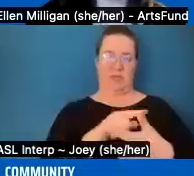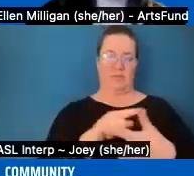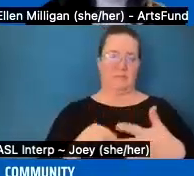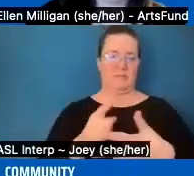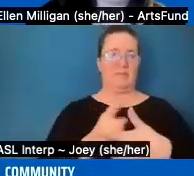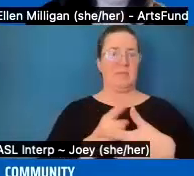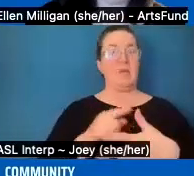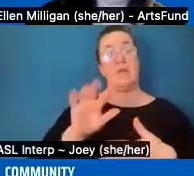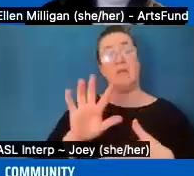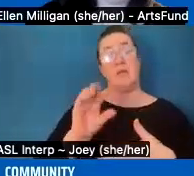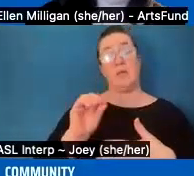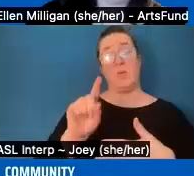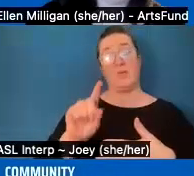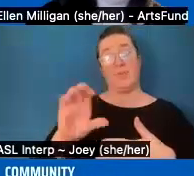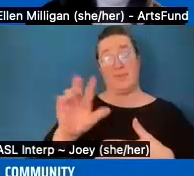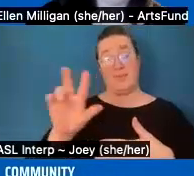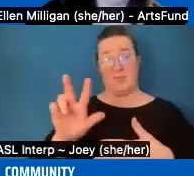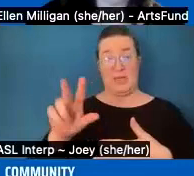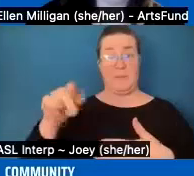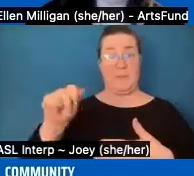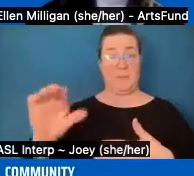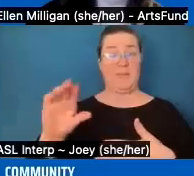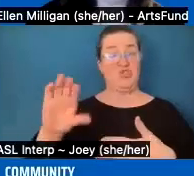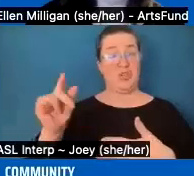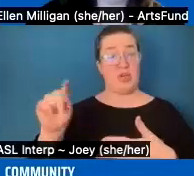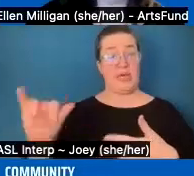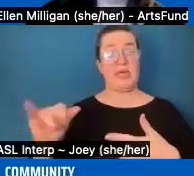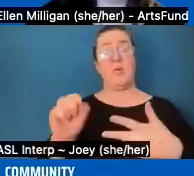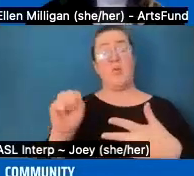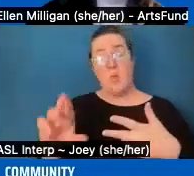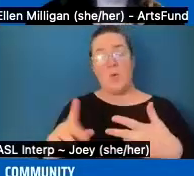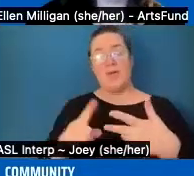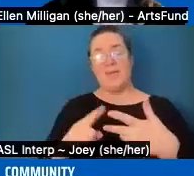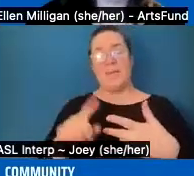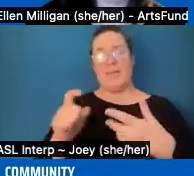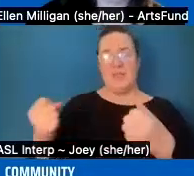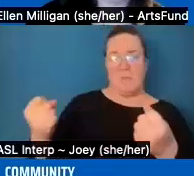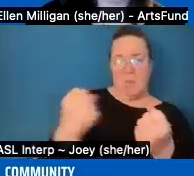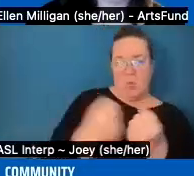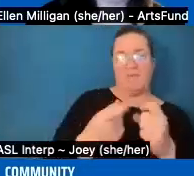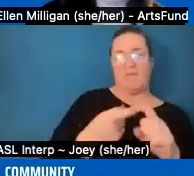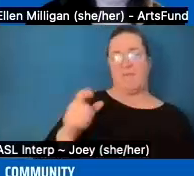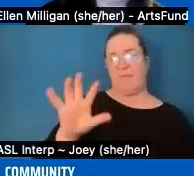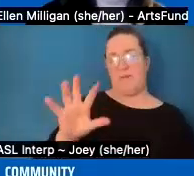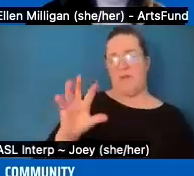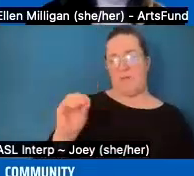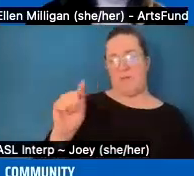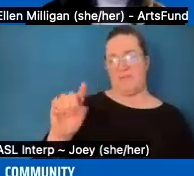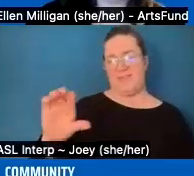fiscally sponsored by a 501c3 public charity, or you must be a federally or state recognized tribal